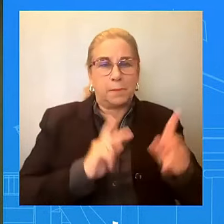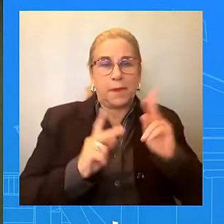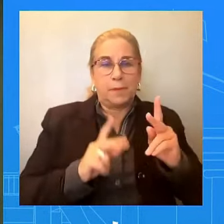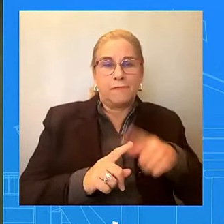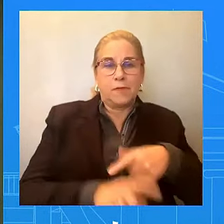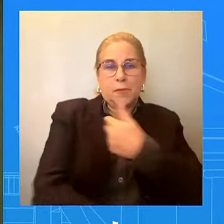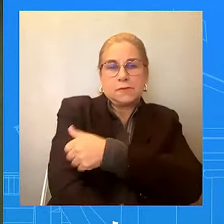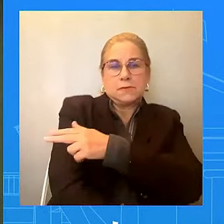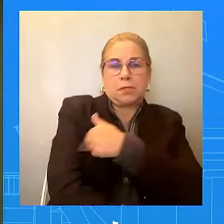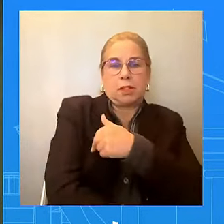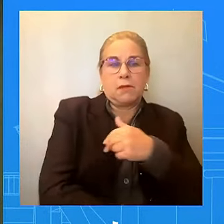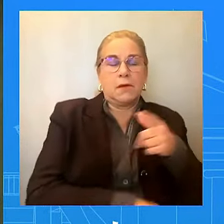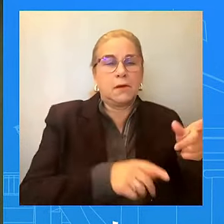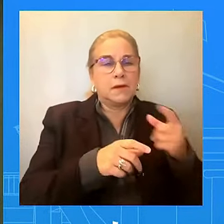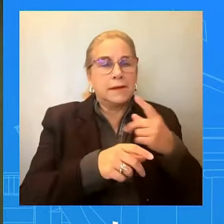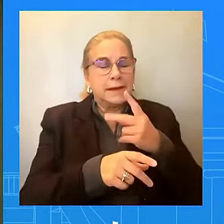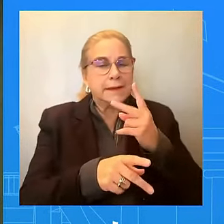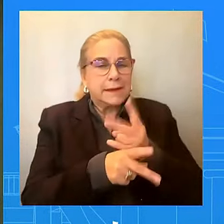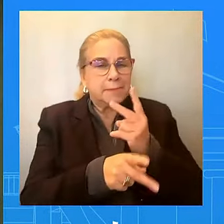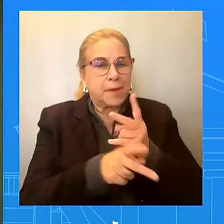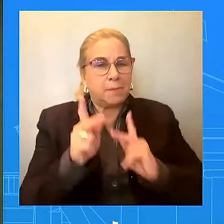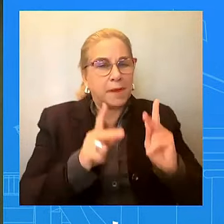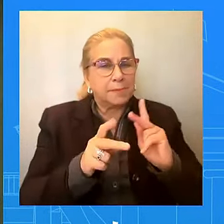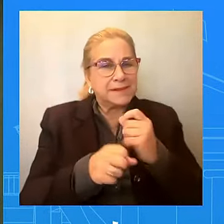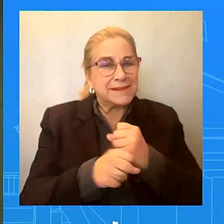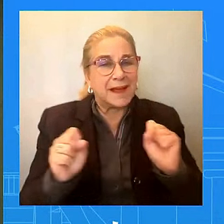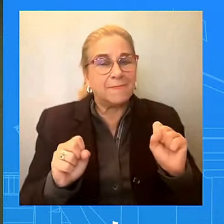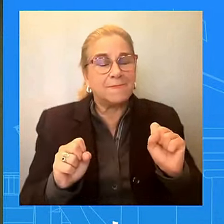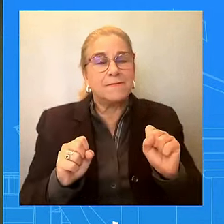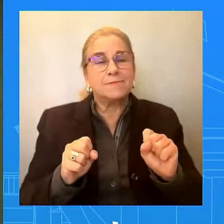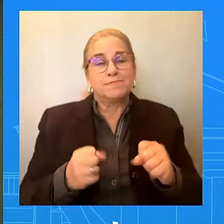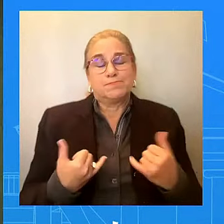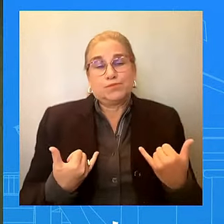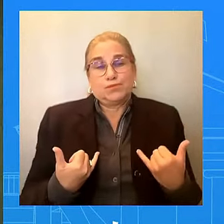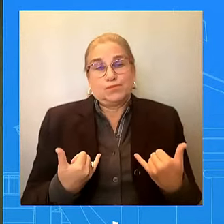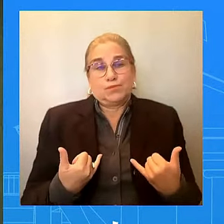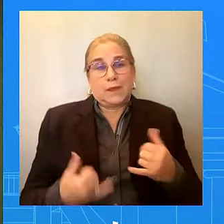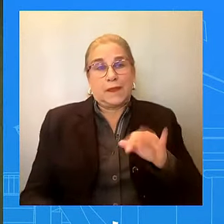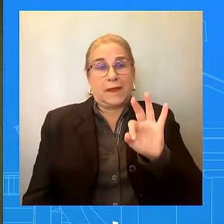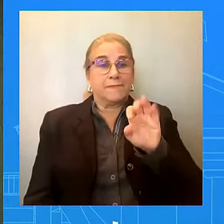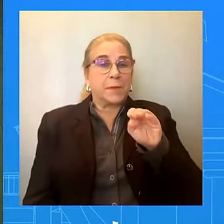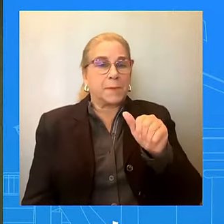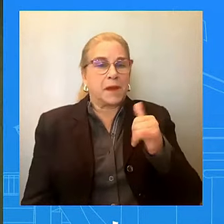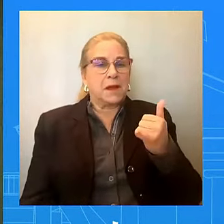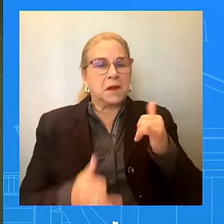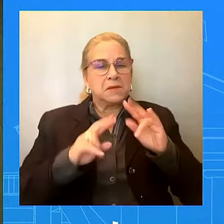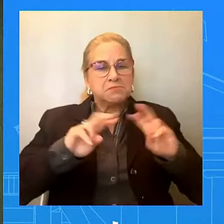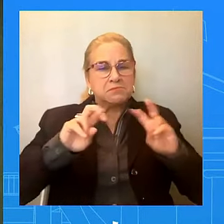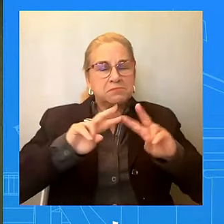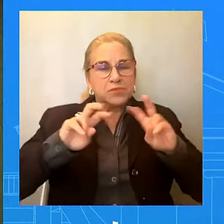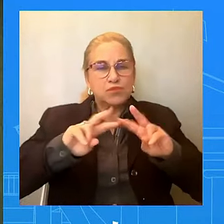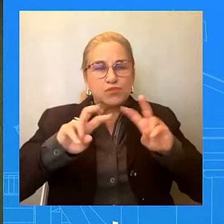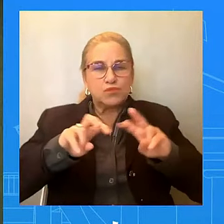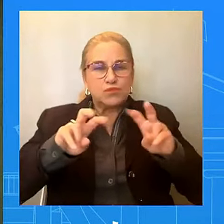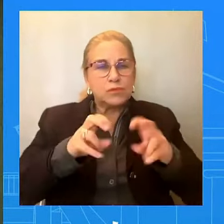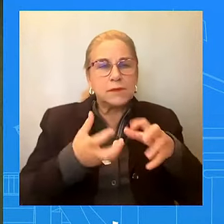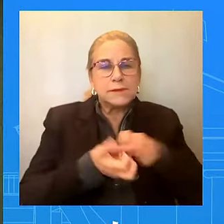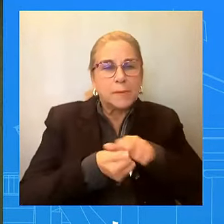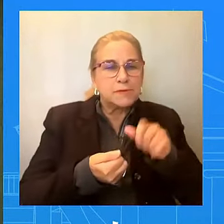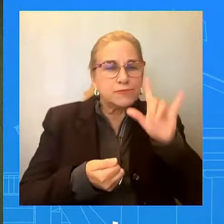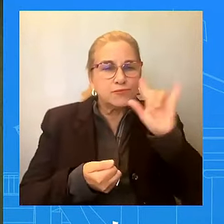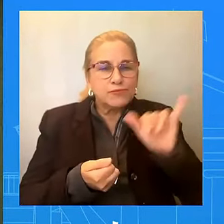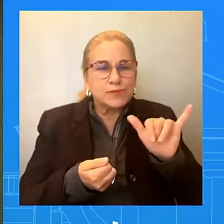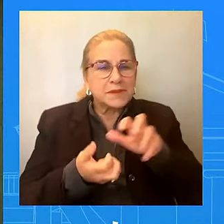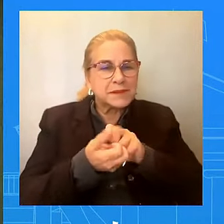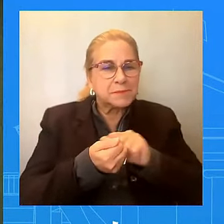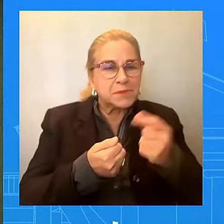to ensure Floridians have what they need. FEMA and our federal partners, including the Department of Defense and the United